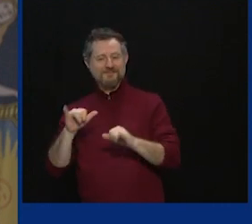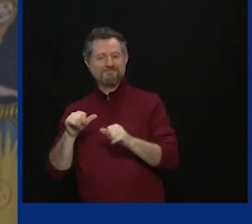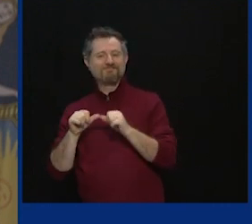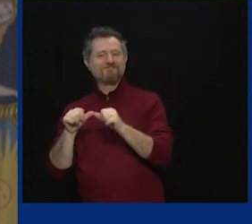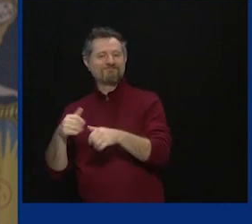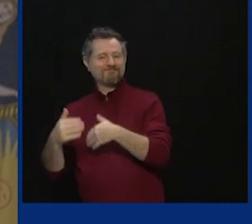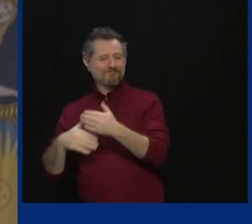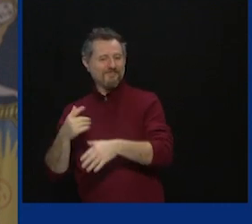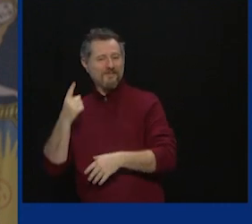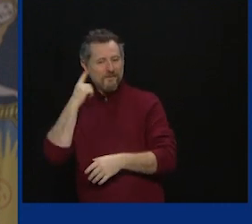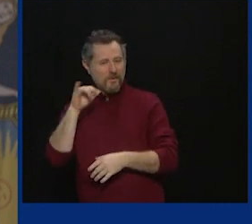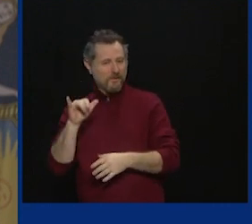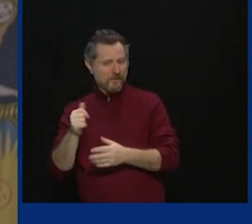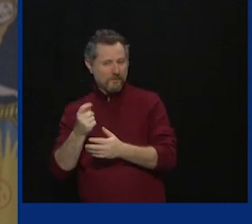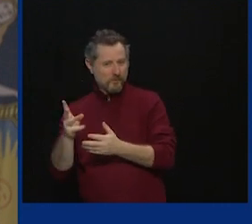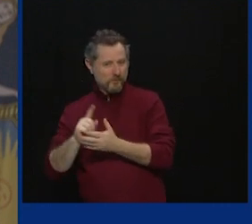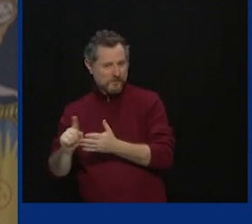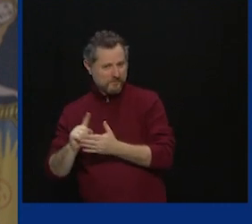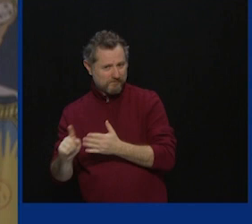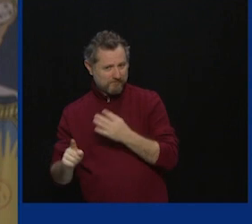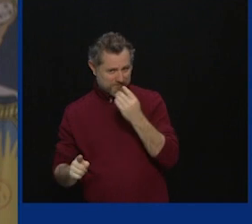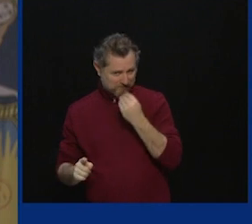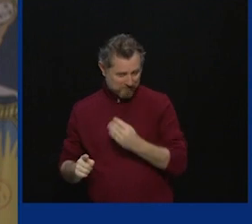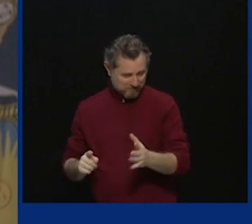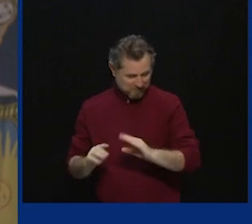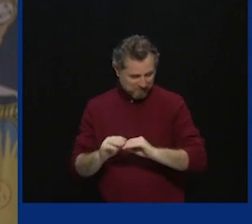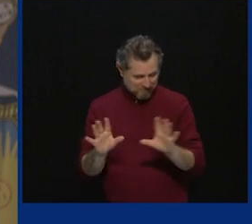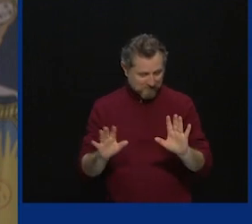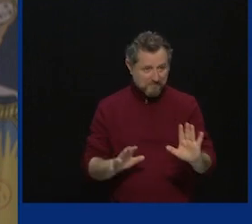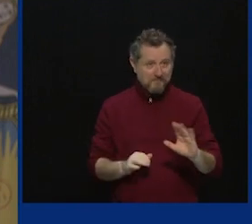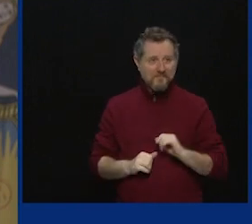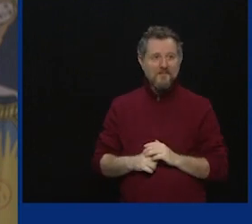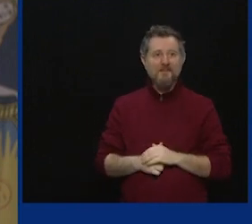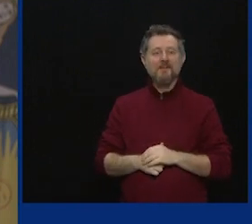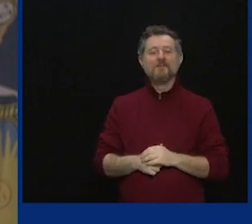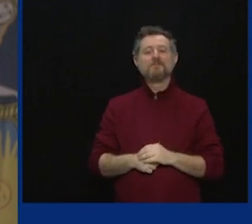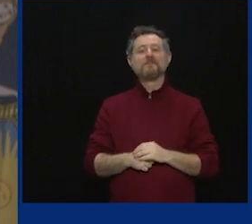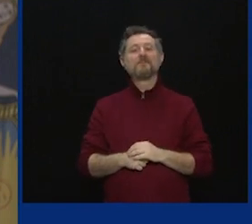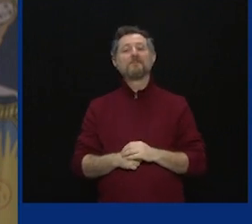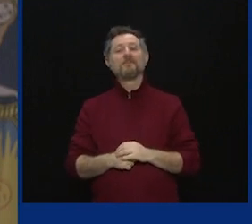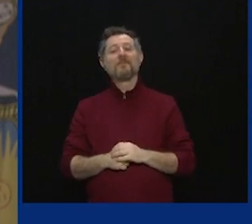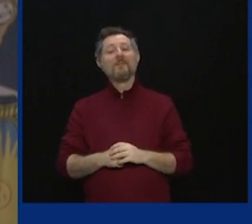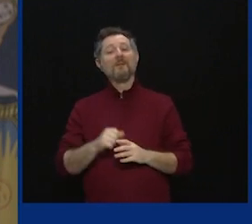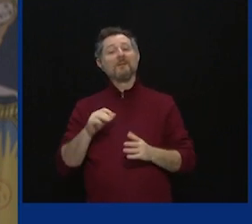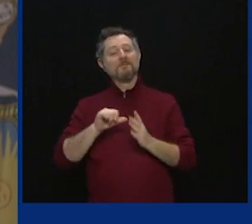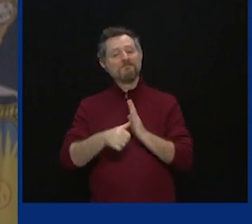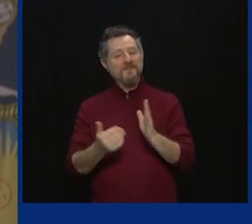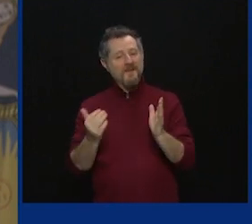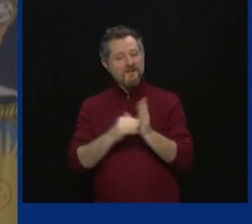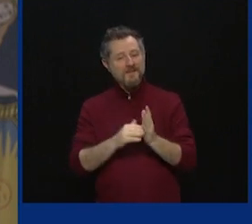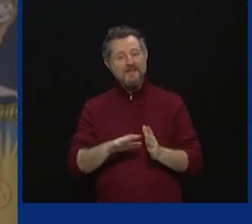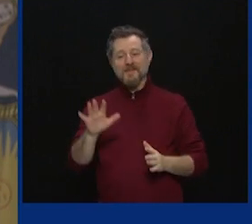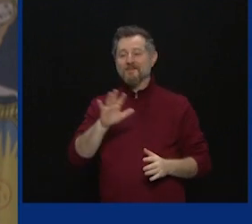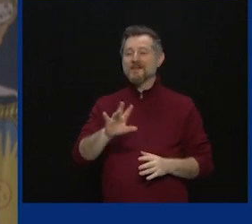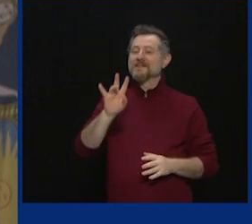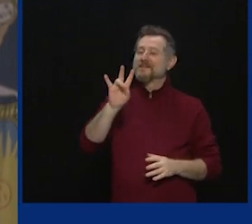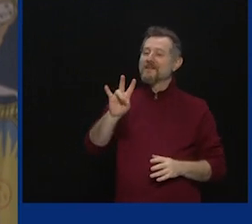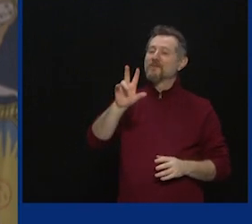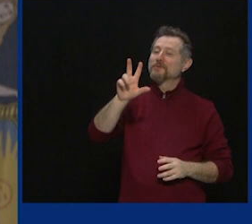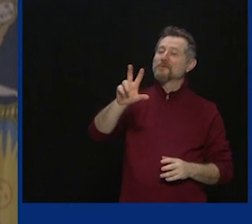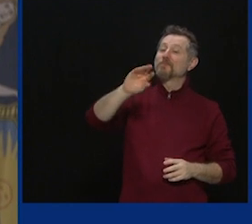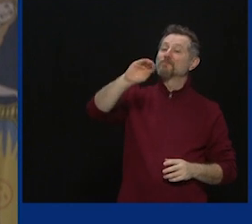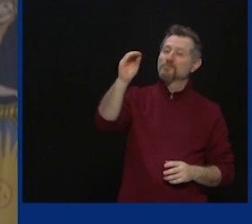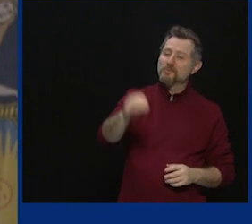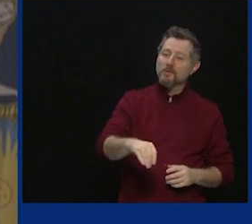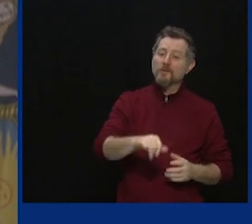As I said, approximately 73% of the New York State population is represented by the leaders who understand